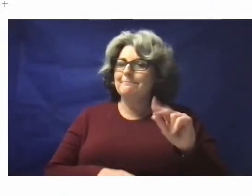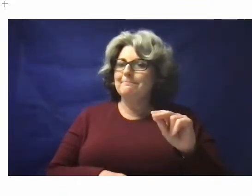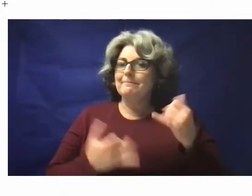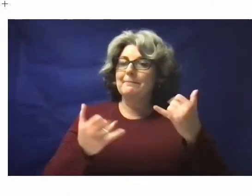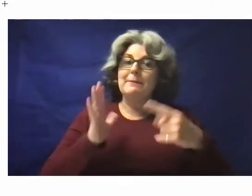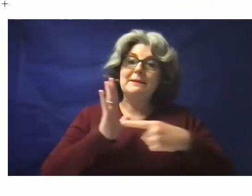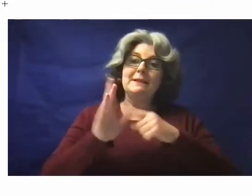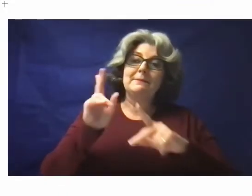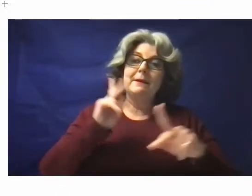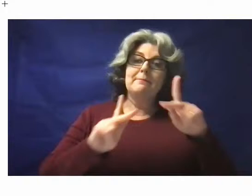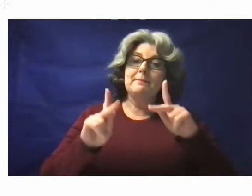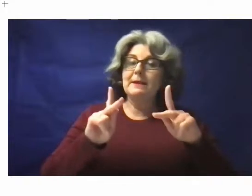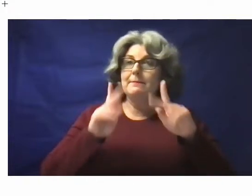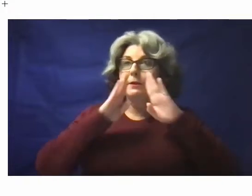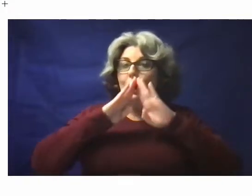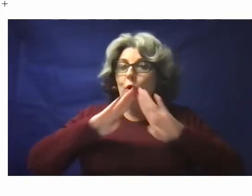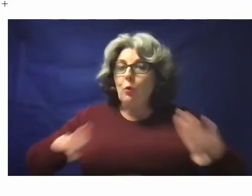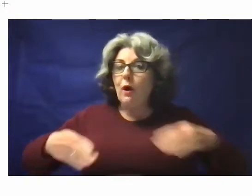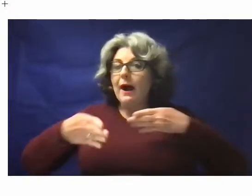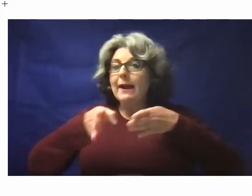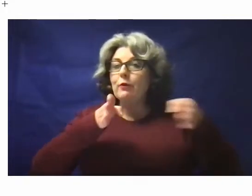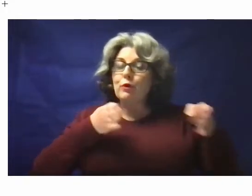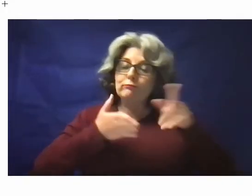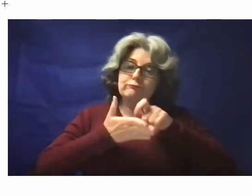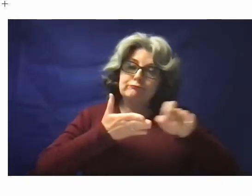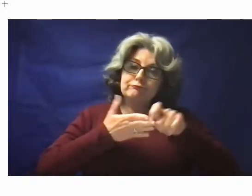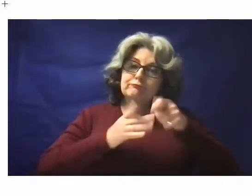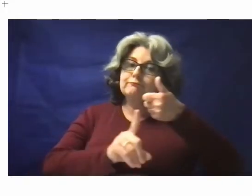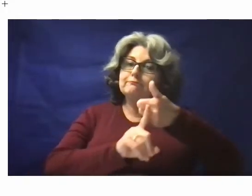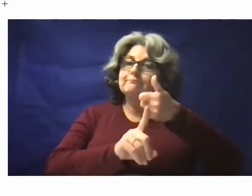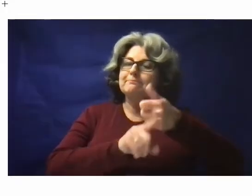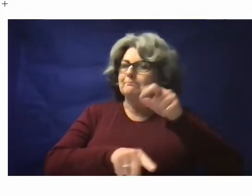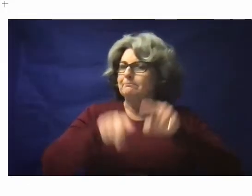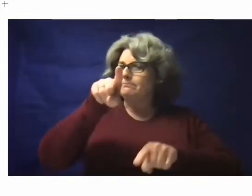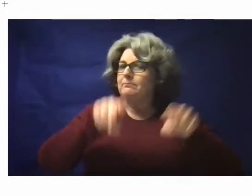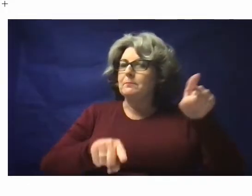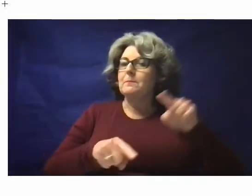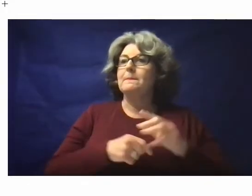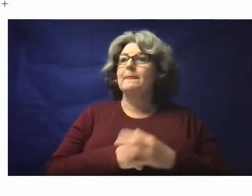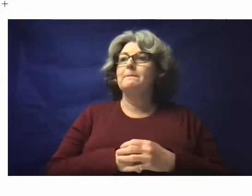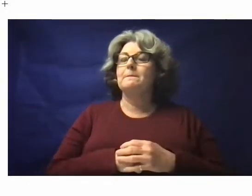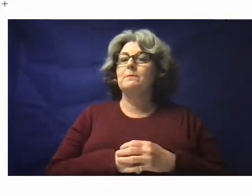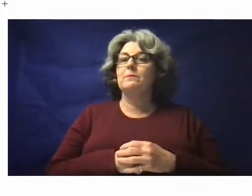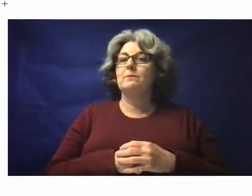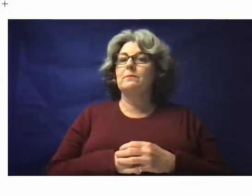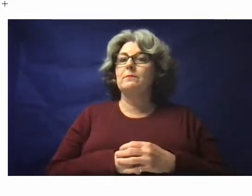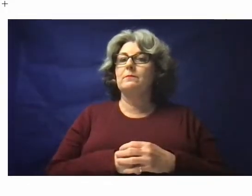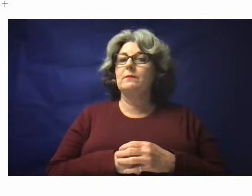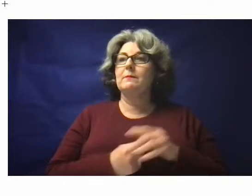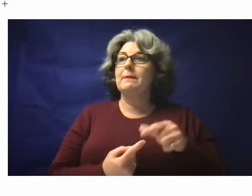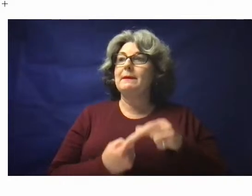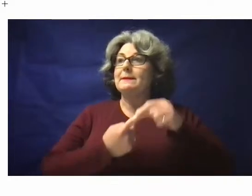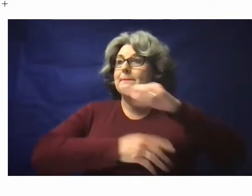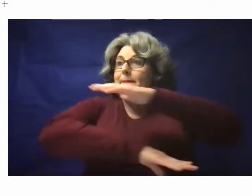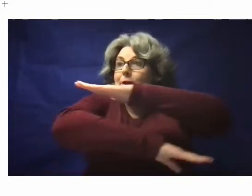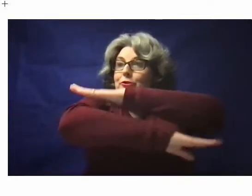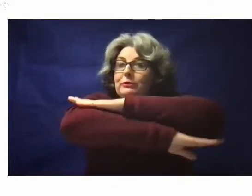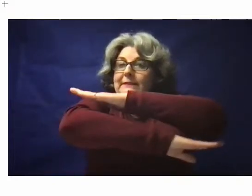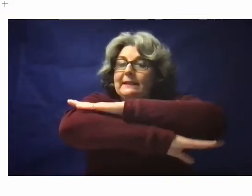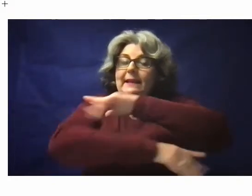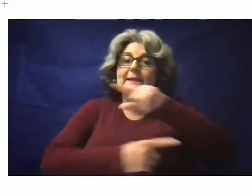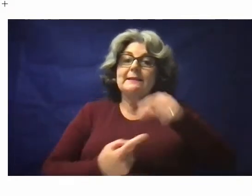needed just a quiet room when they can write on their own. Another option is a special desk or a chair that would